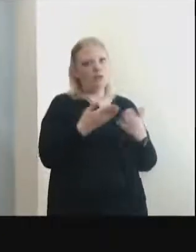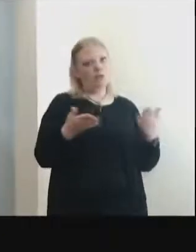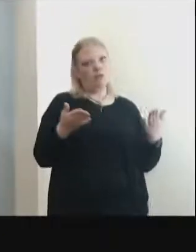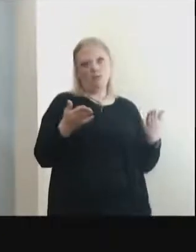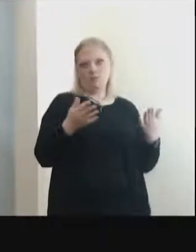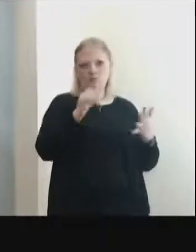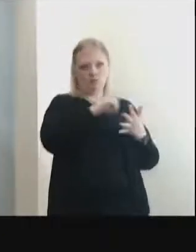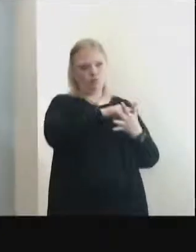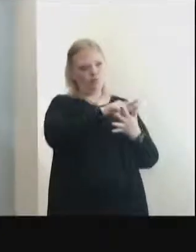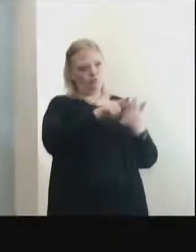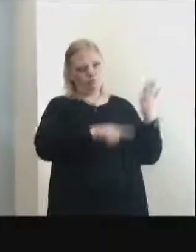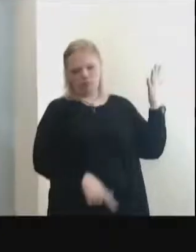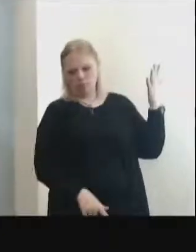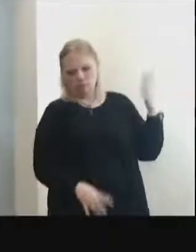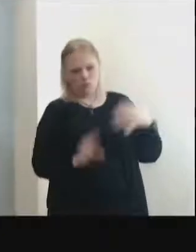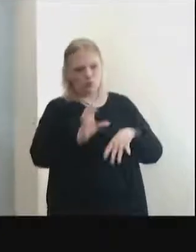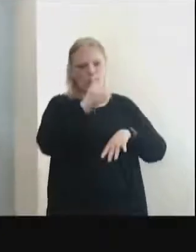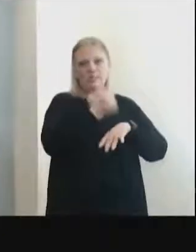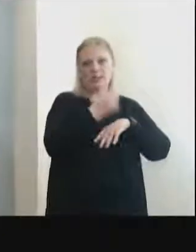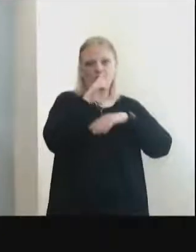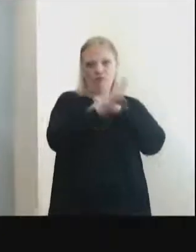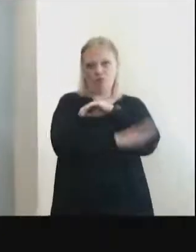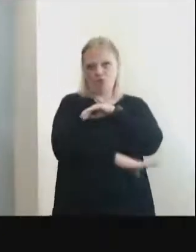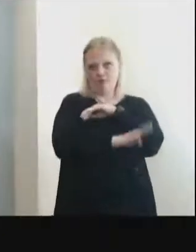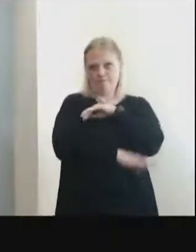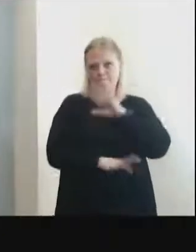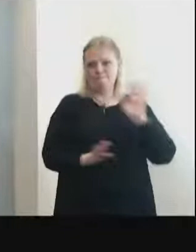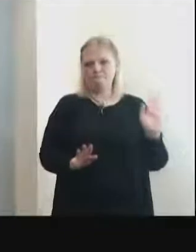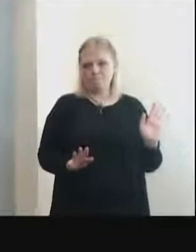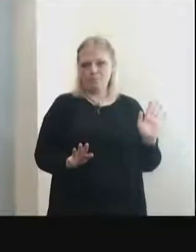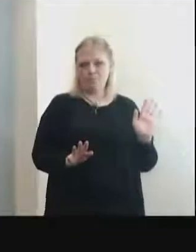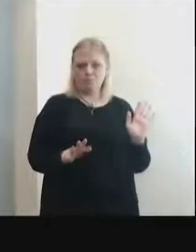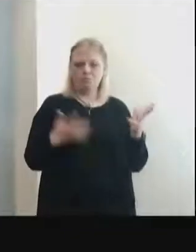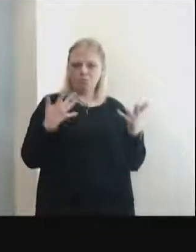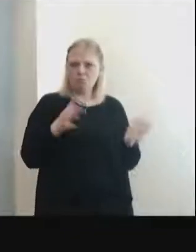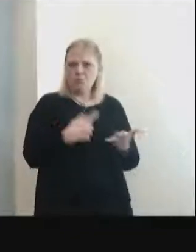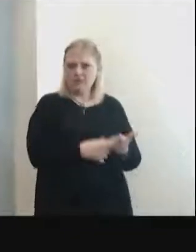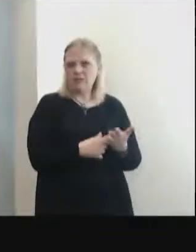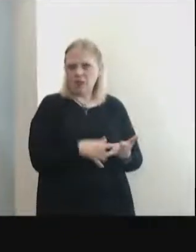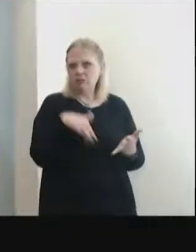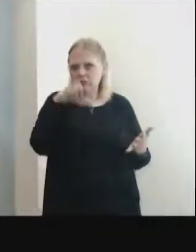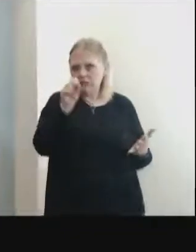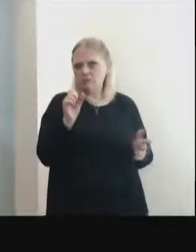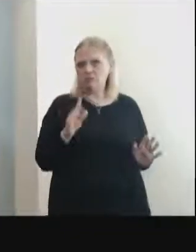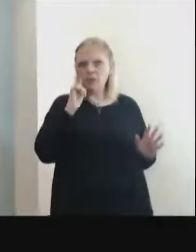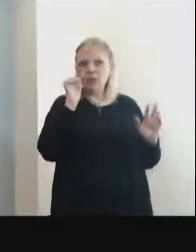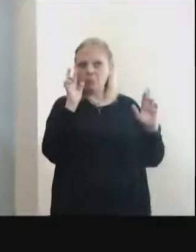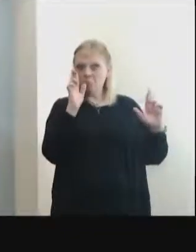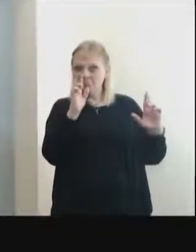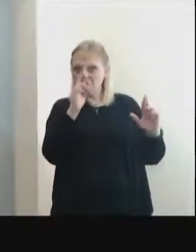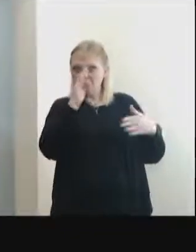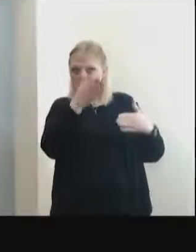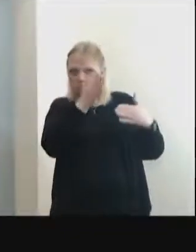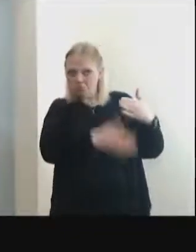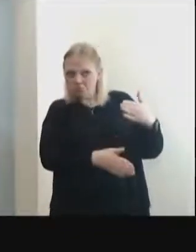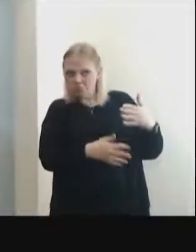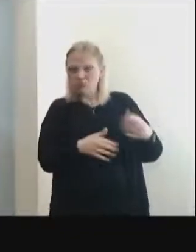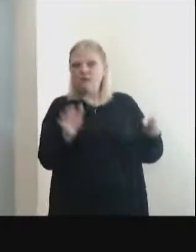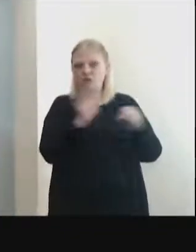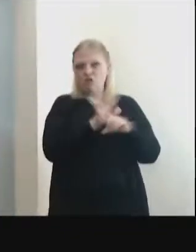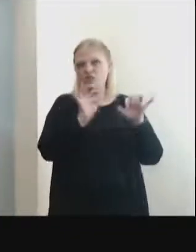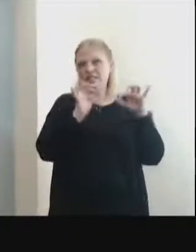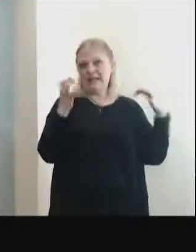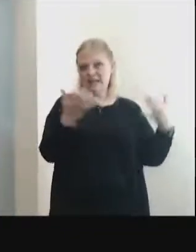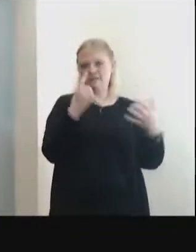into setting up for the fall. Let's just say there have been discussions, and I'm hopeful that in the end we will have a full house at the